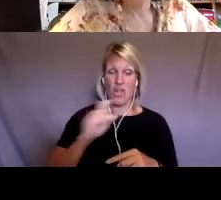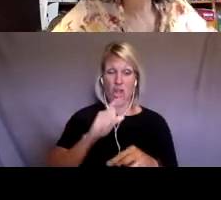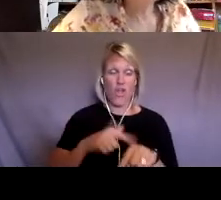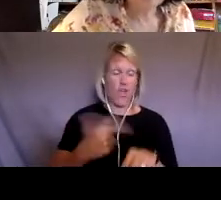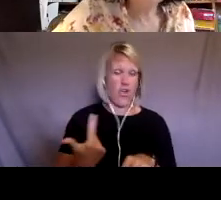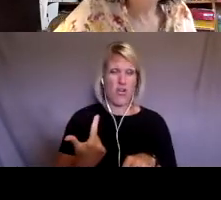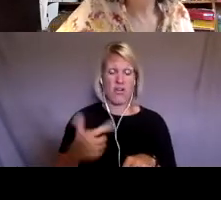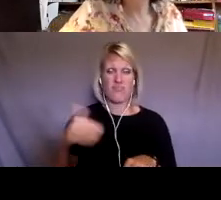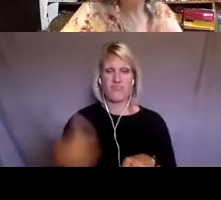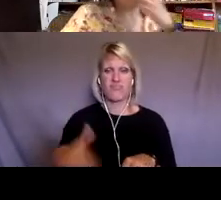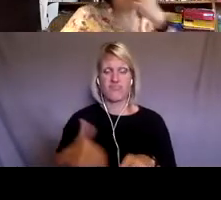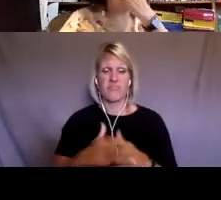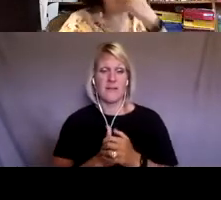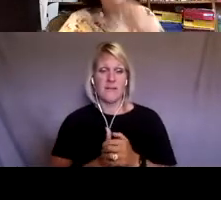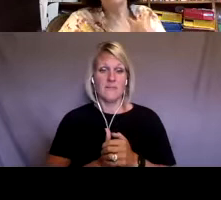And traffic